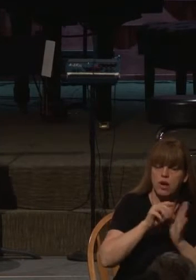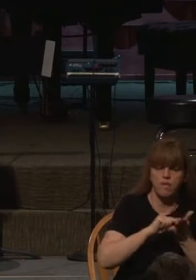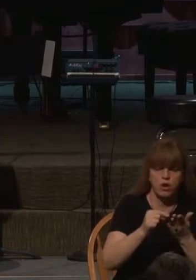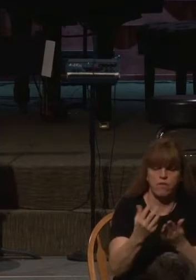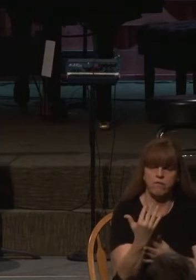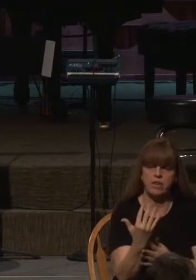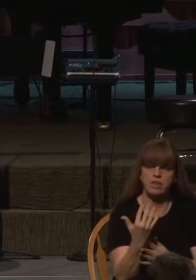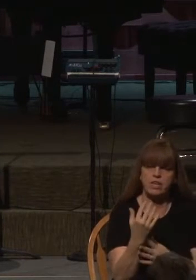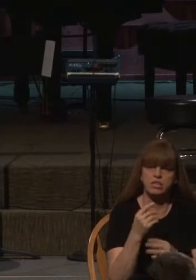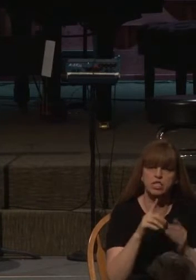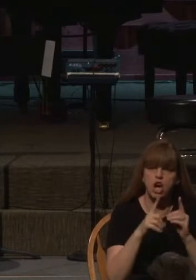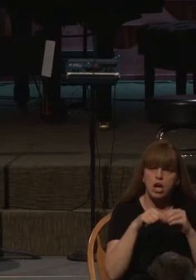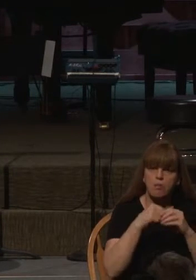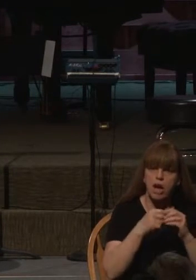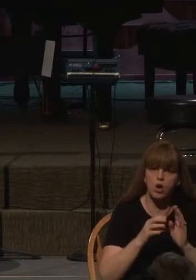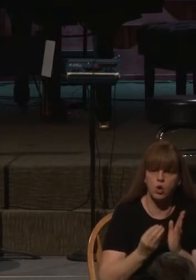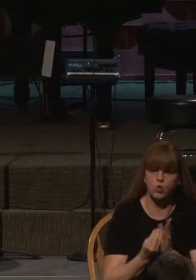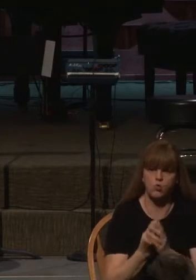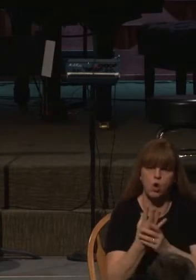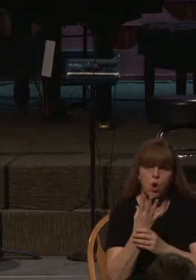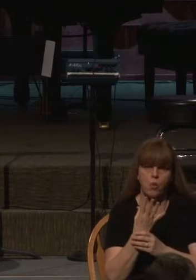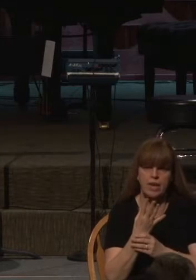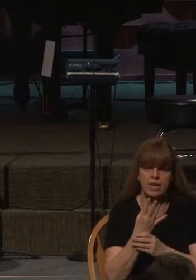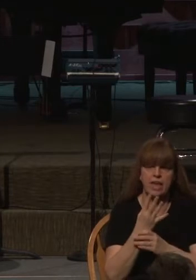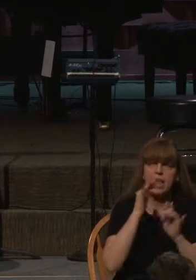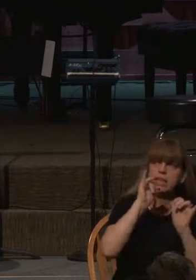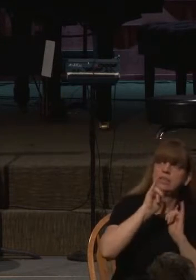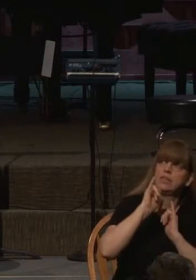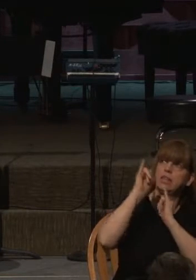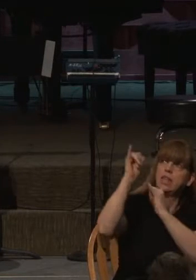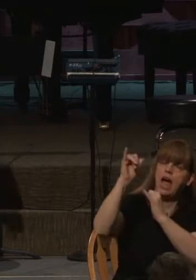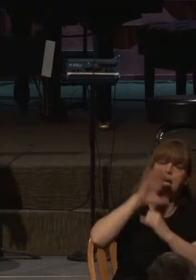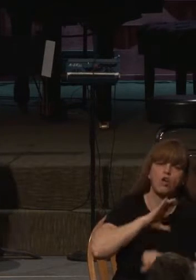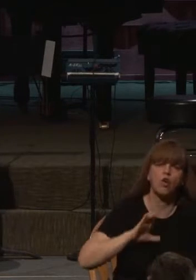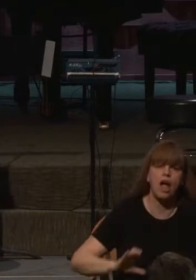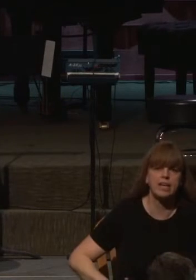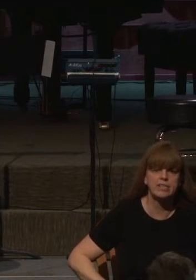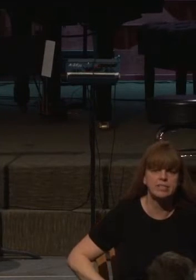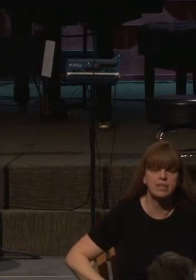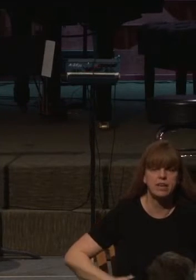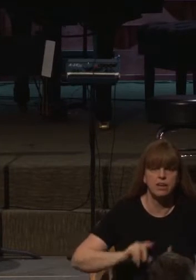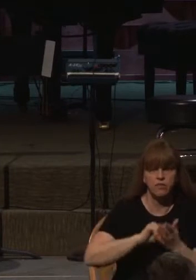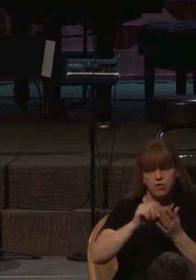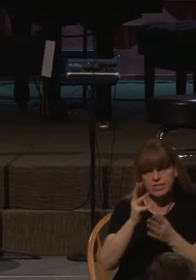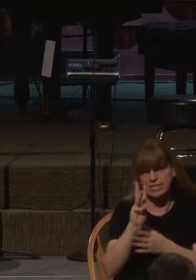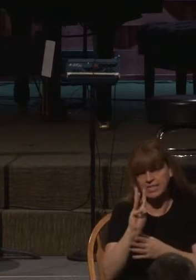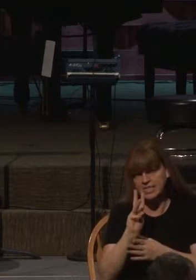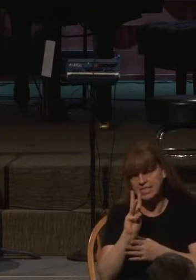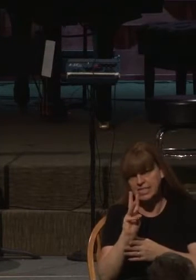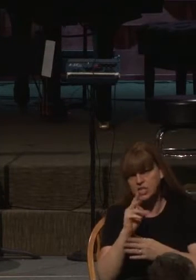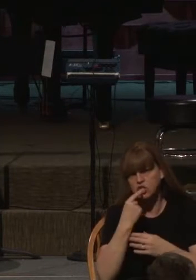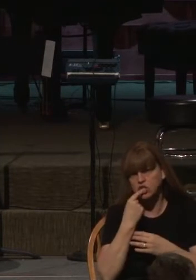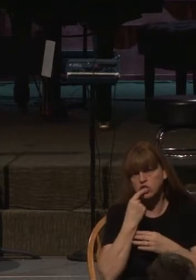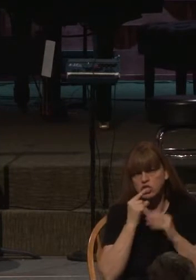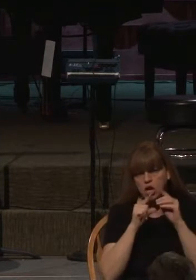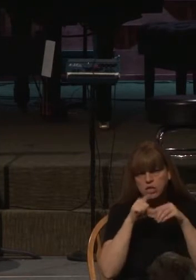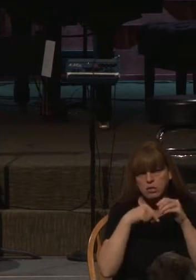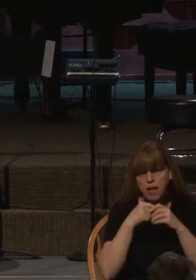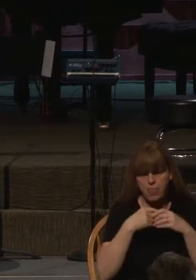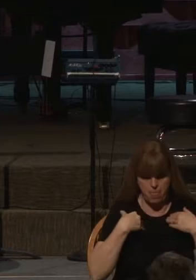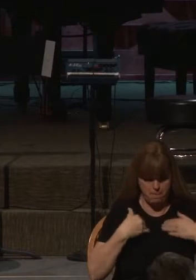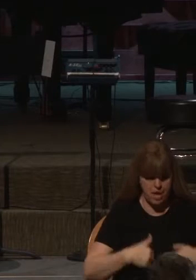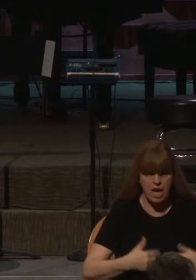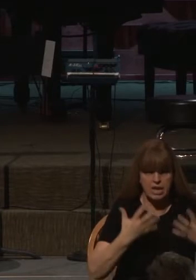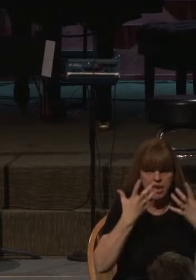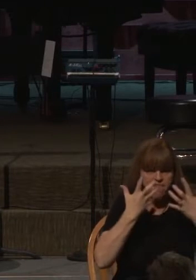talks about growing, maturing toward the likeness of Christ. Verse 16 talks about the body is fit